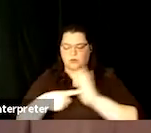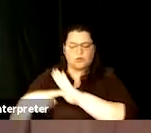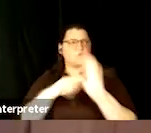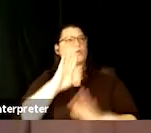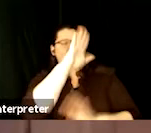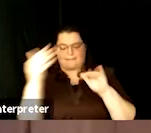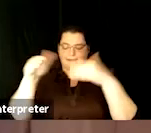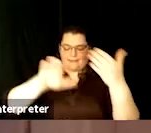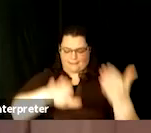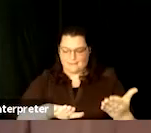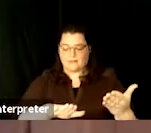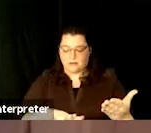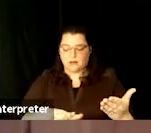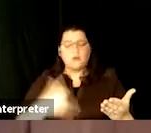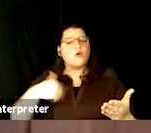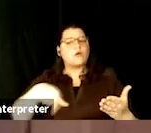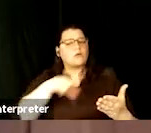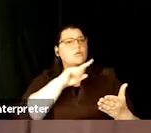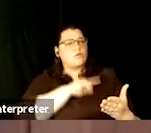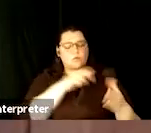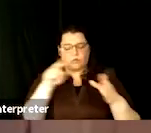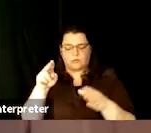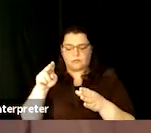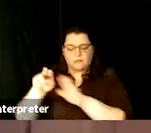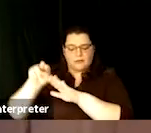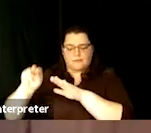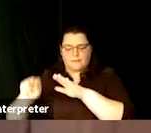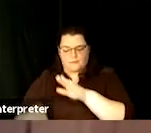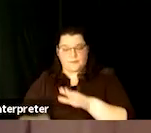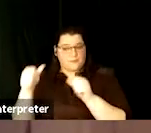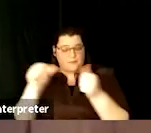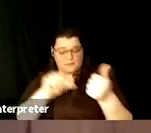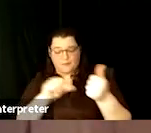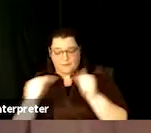of the Father, so we too might walk in newness of life.